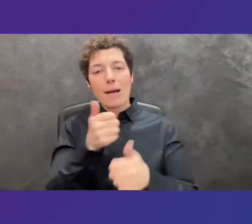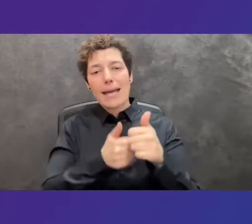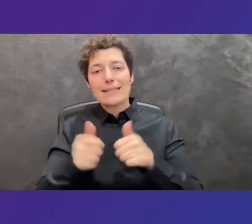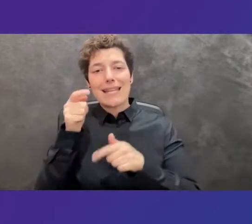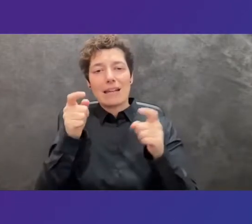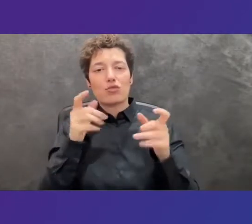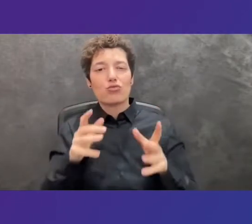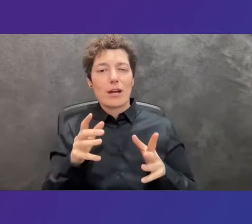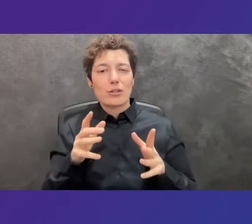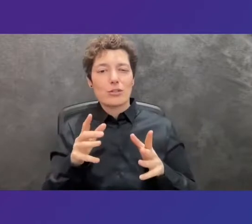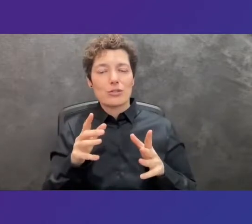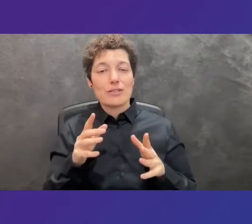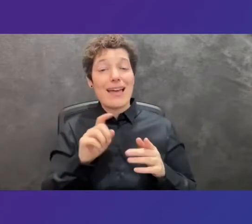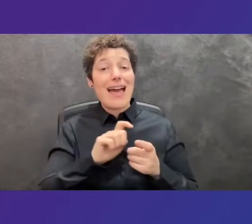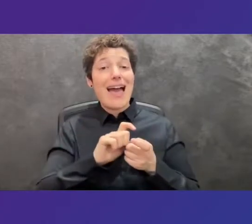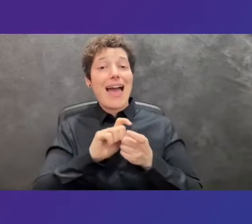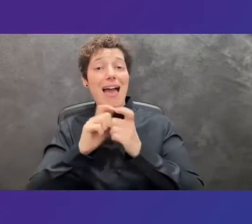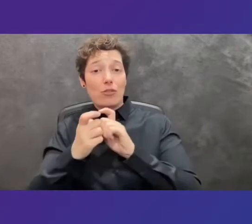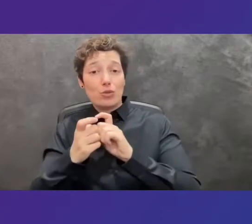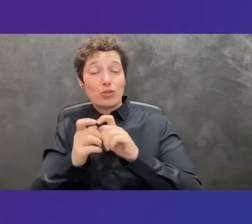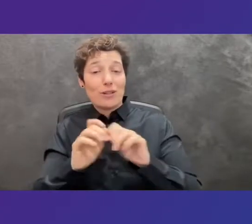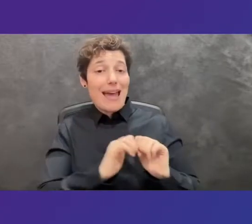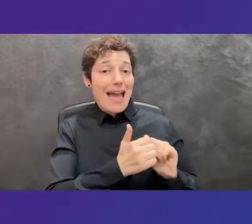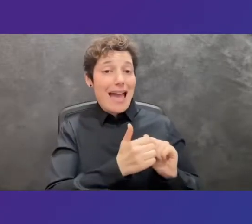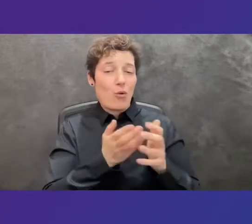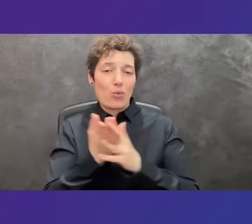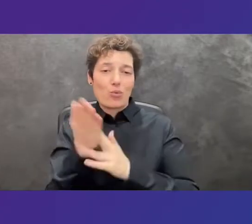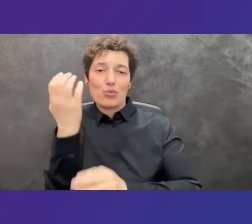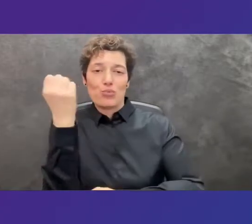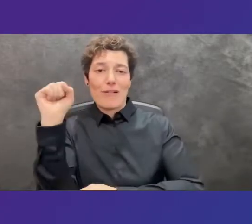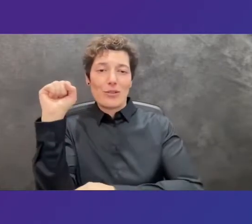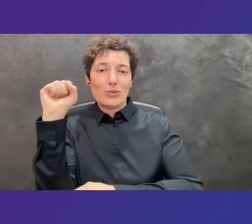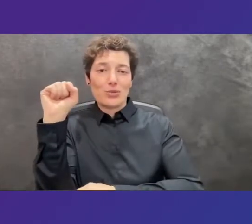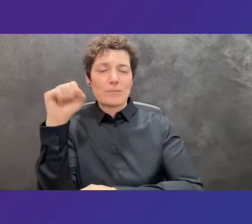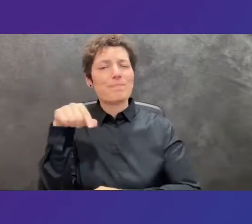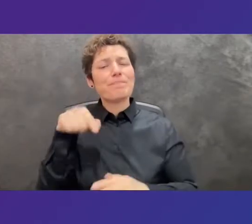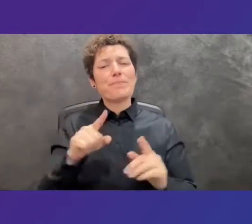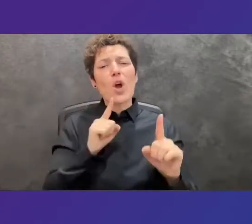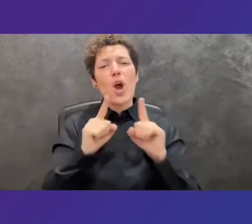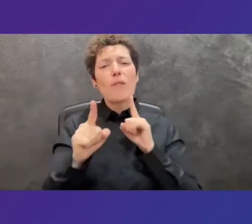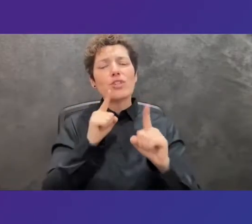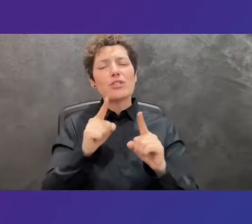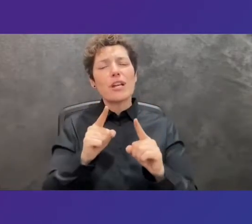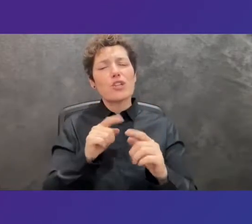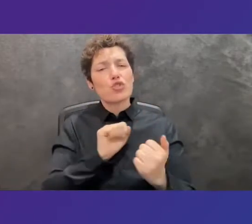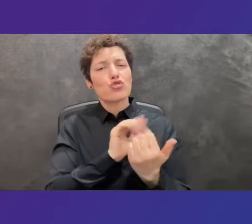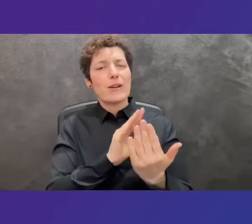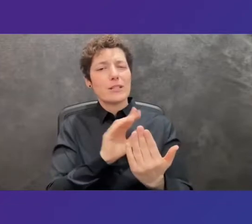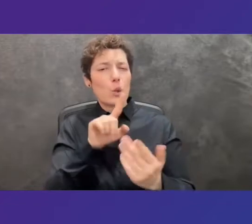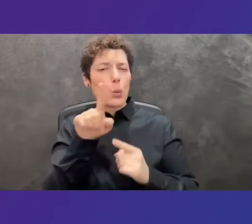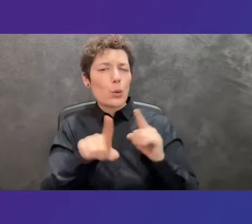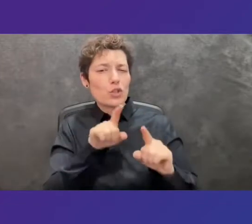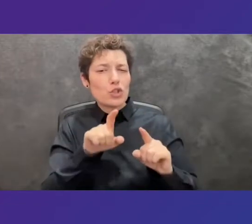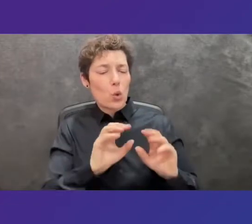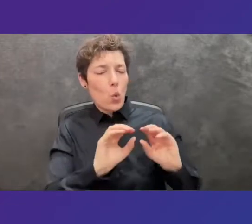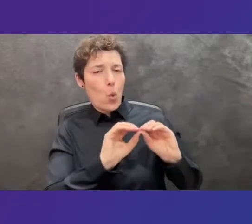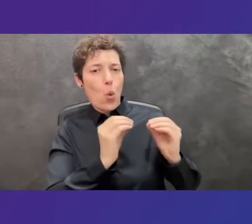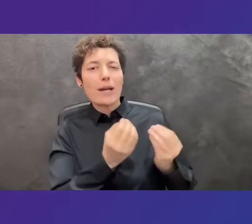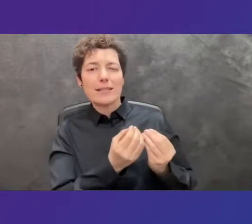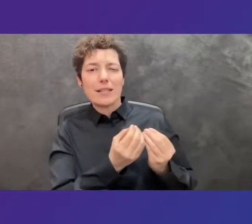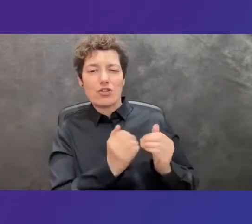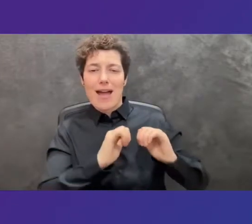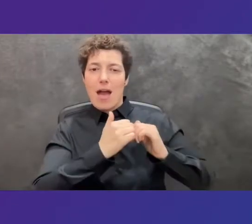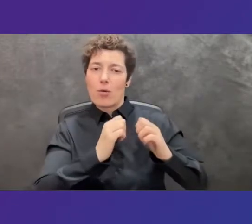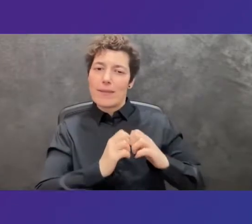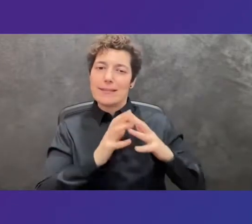Revolution. This conversation unpacks the generative question, how can organizations set up